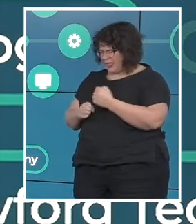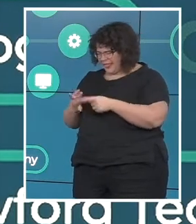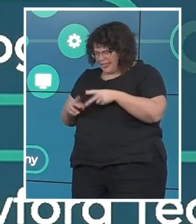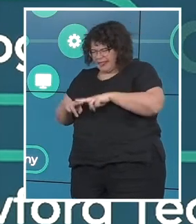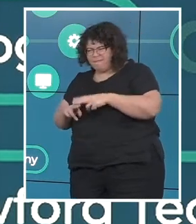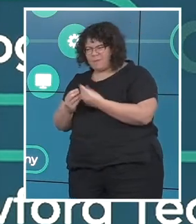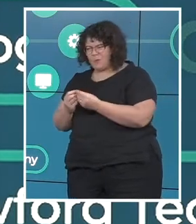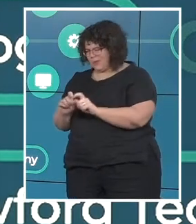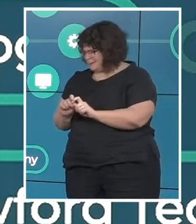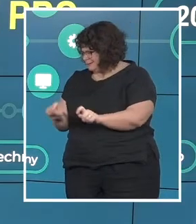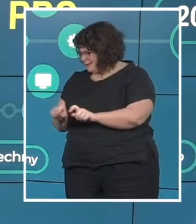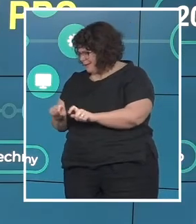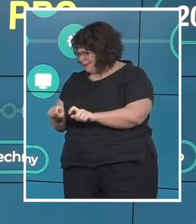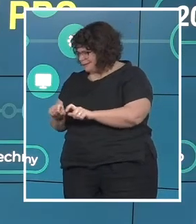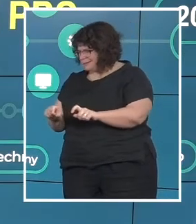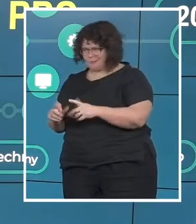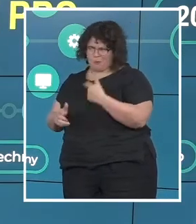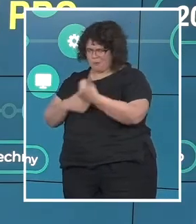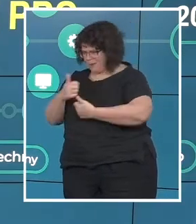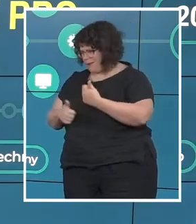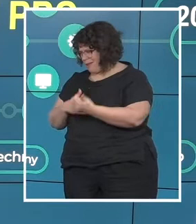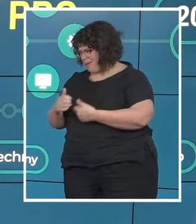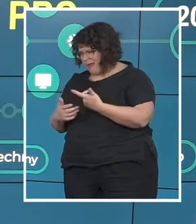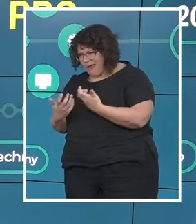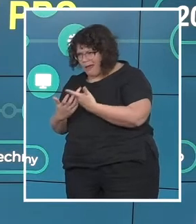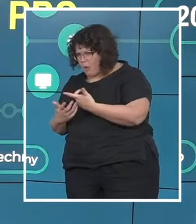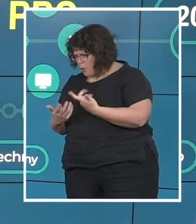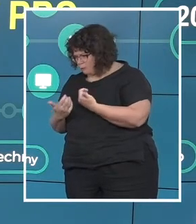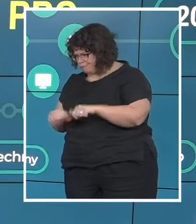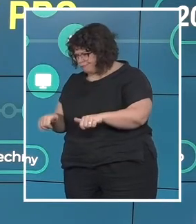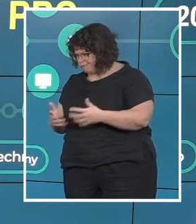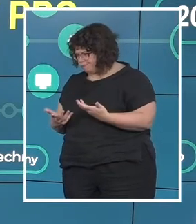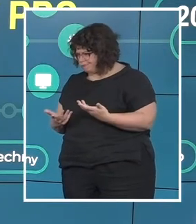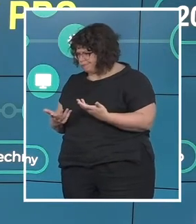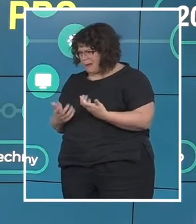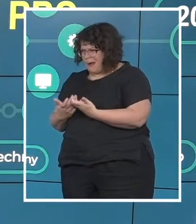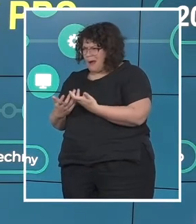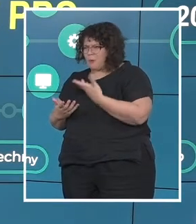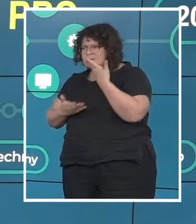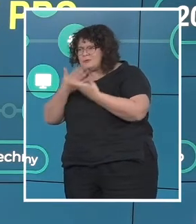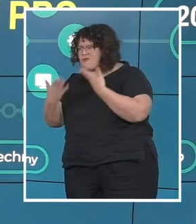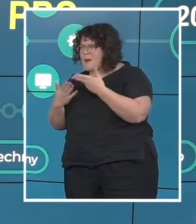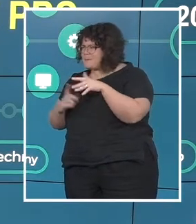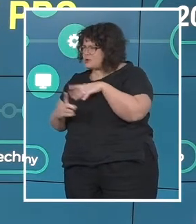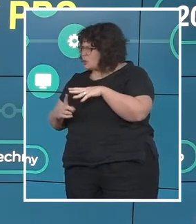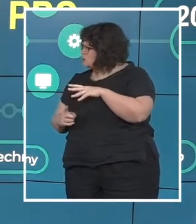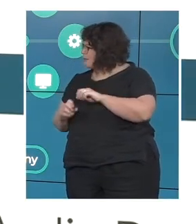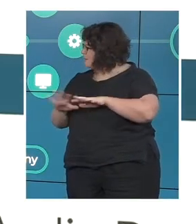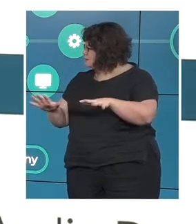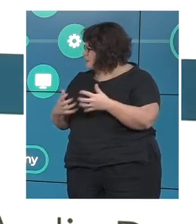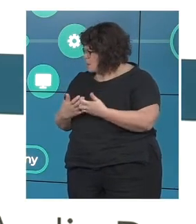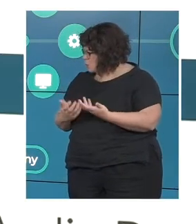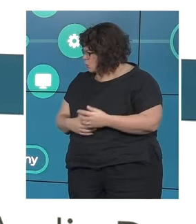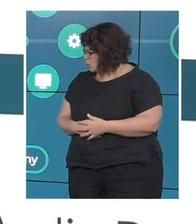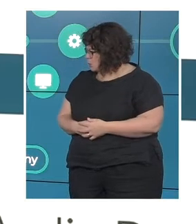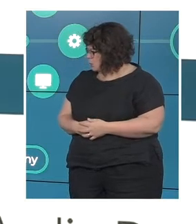describing that on social media? Yeah, GIFs. That's a difficult one. To my knowledge, I don't think there's any way to make